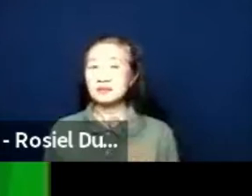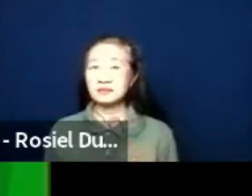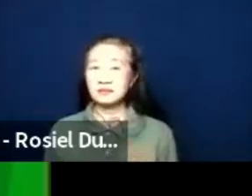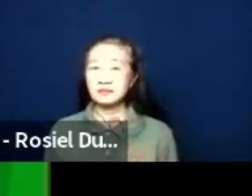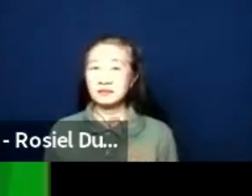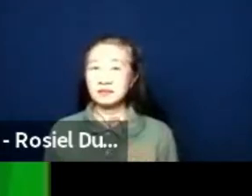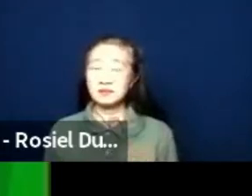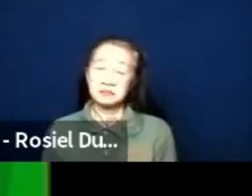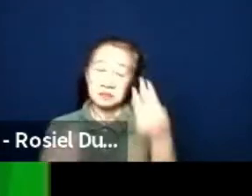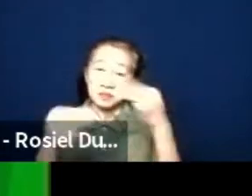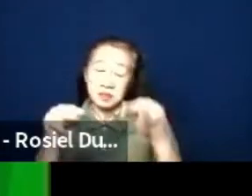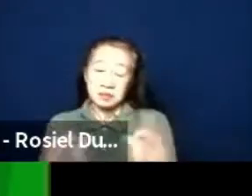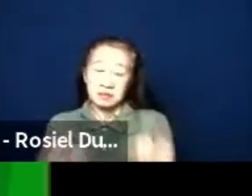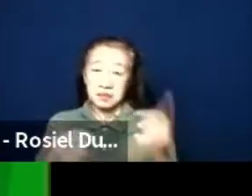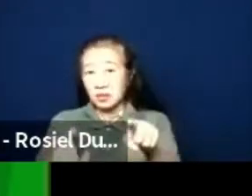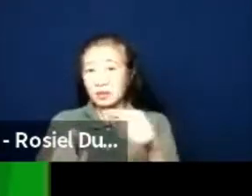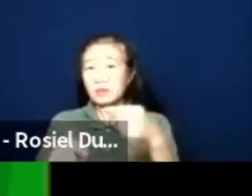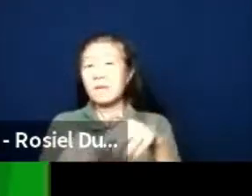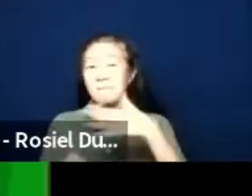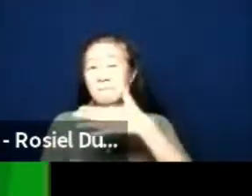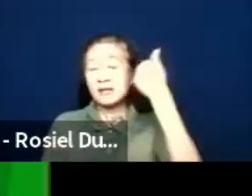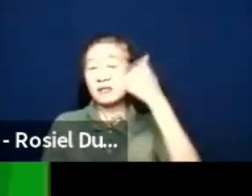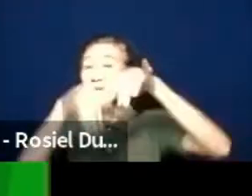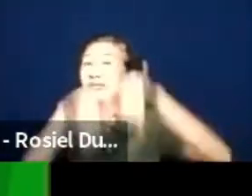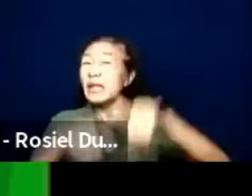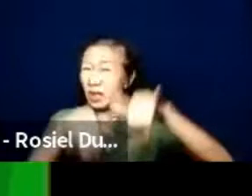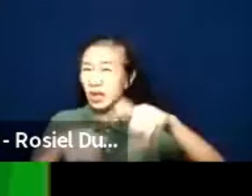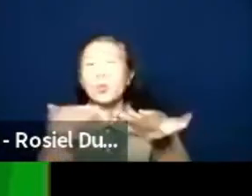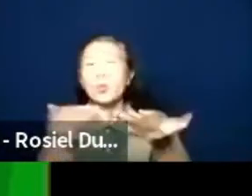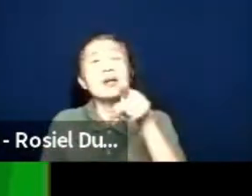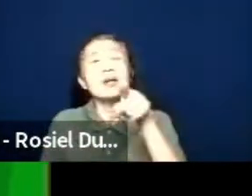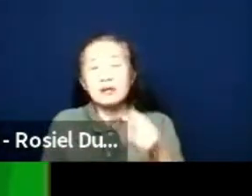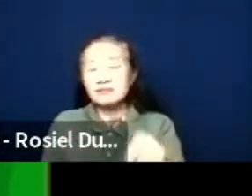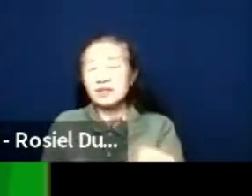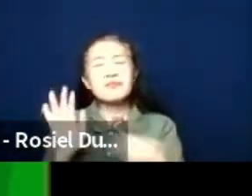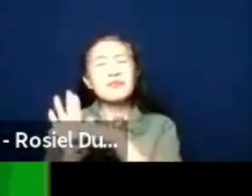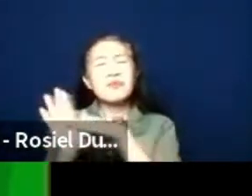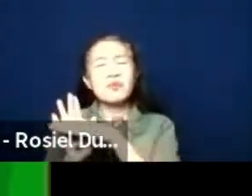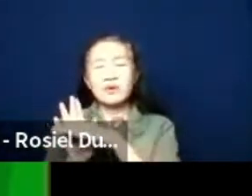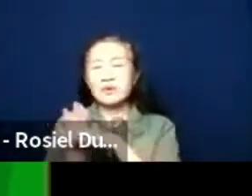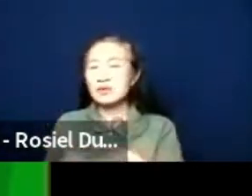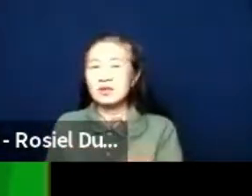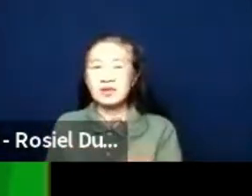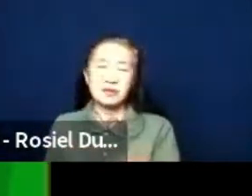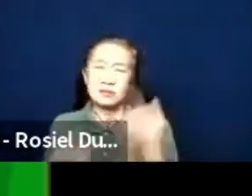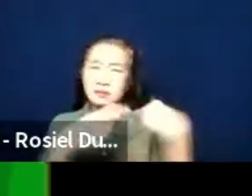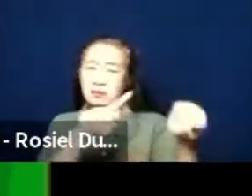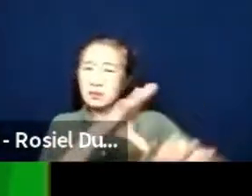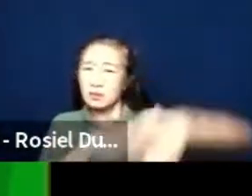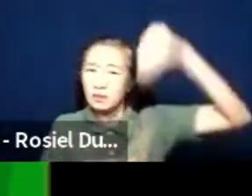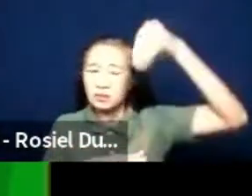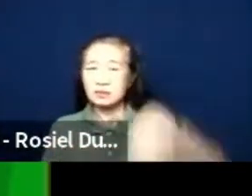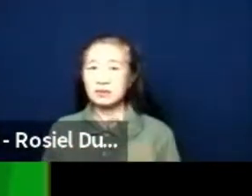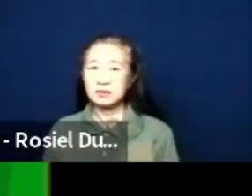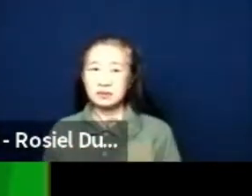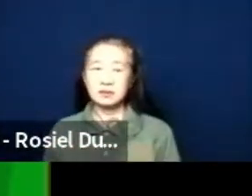regularly, there may be situations when it is best to stay where you are and avoid any uncertainty outside. Here are